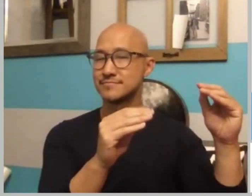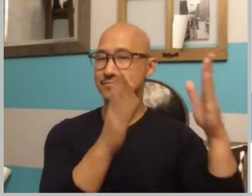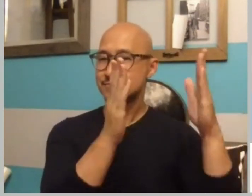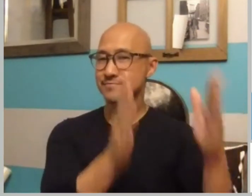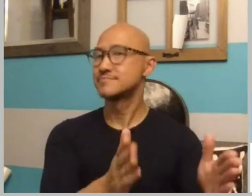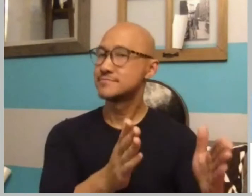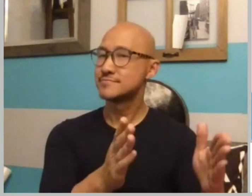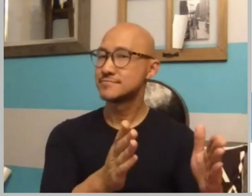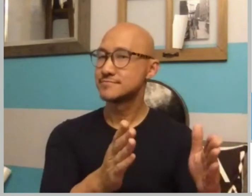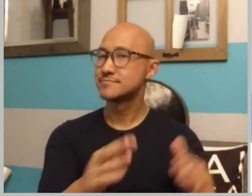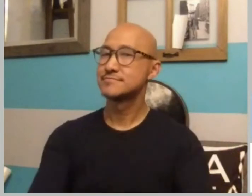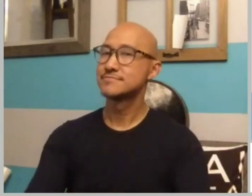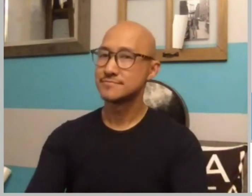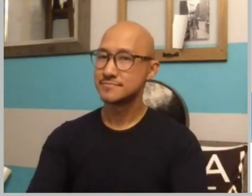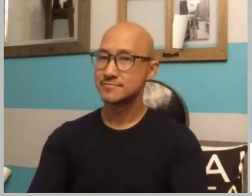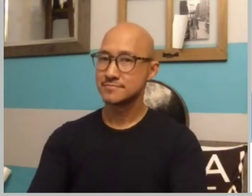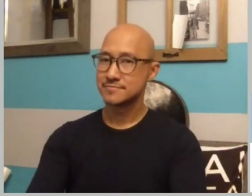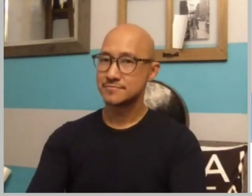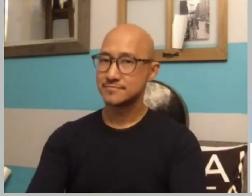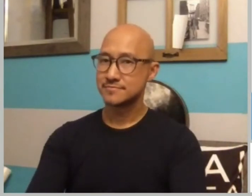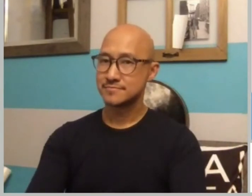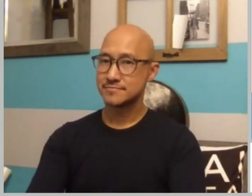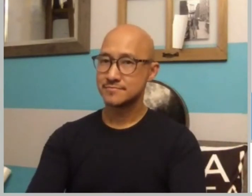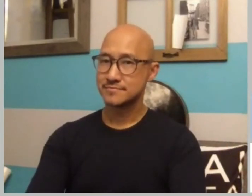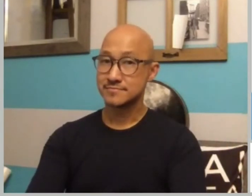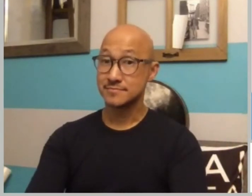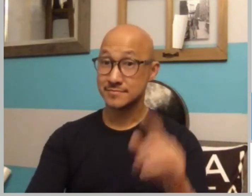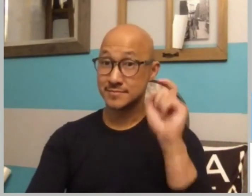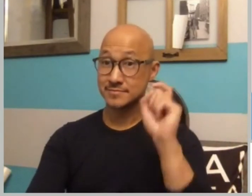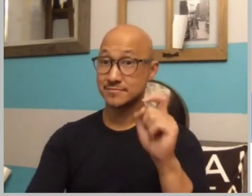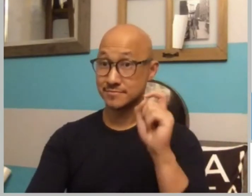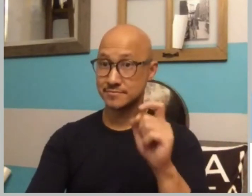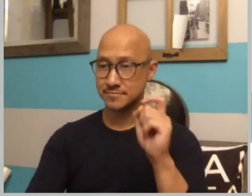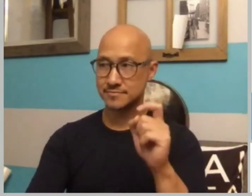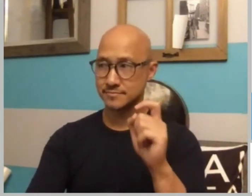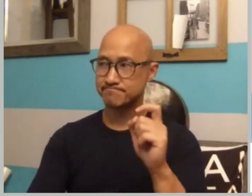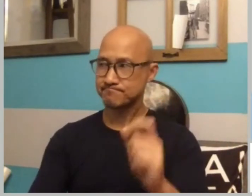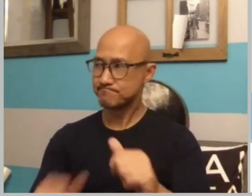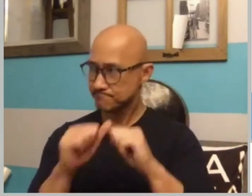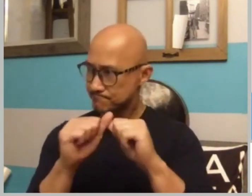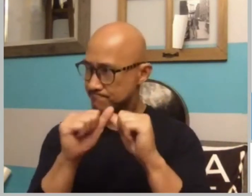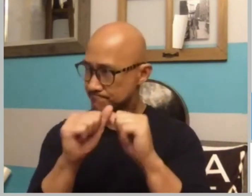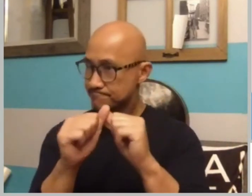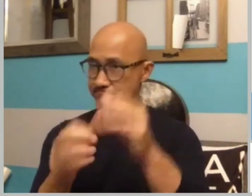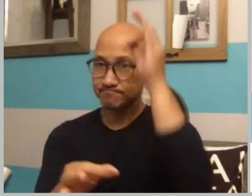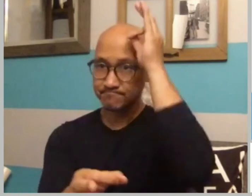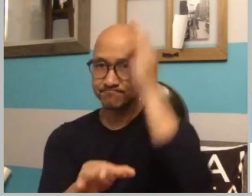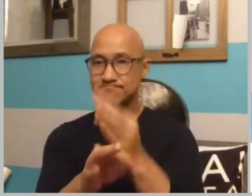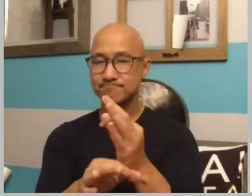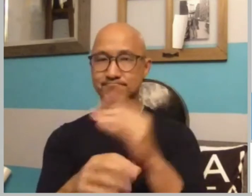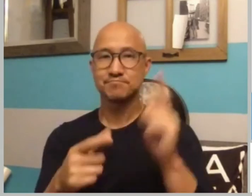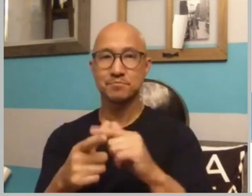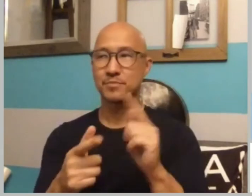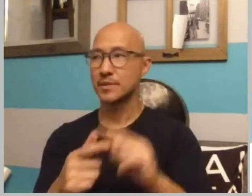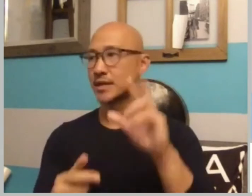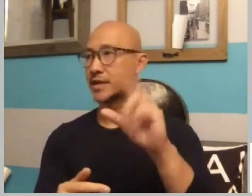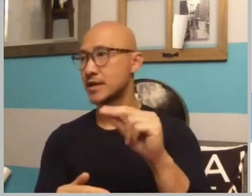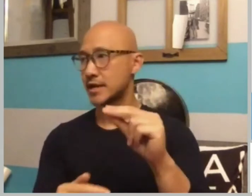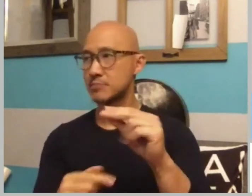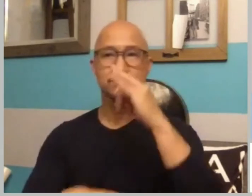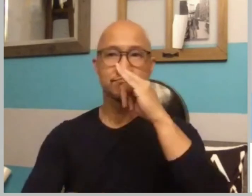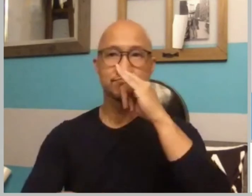and really do your best to, to keep yourself built up in the faith so that you're not susceptible to them, right? So,